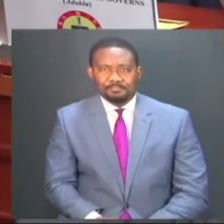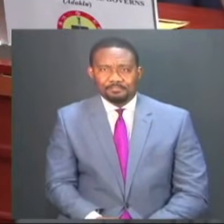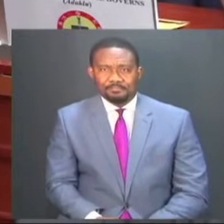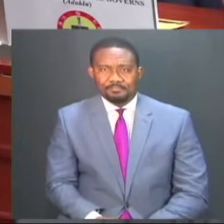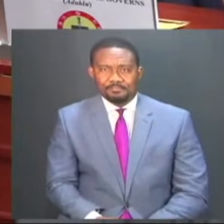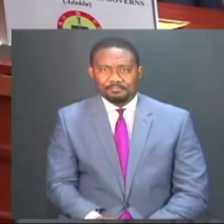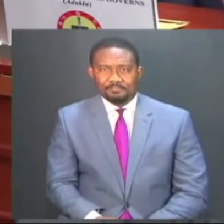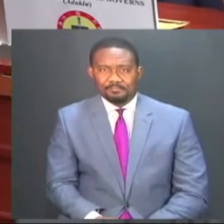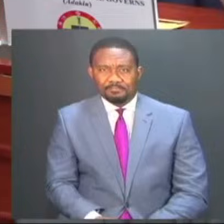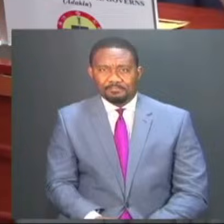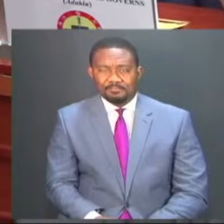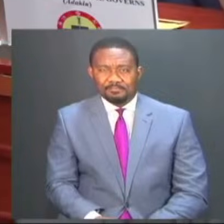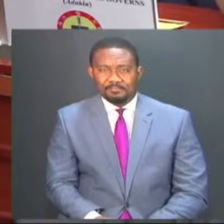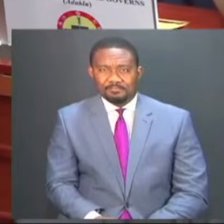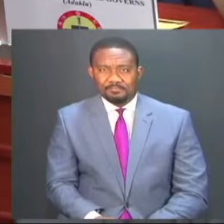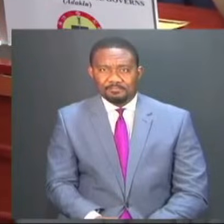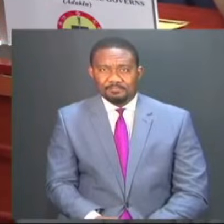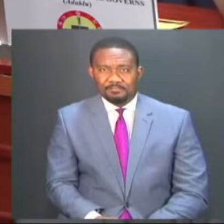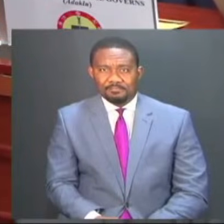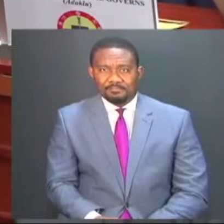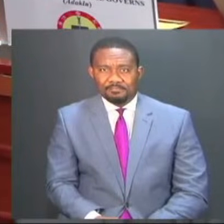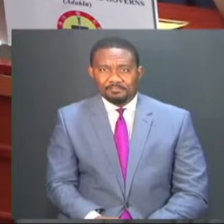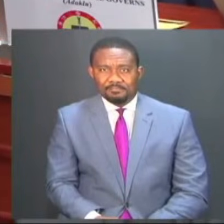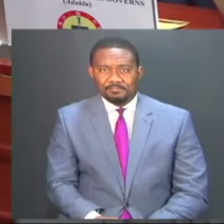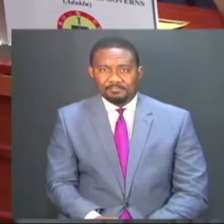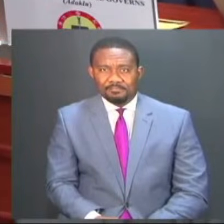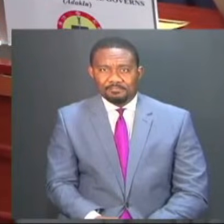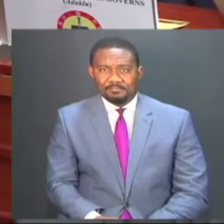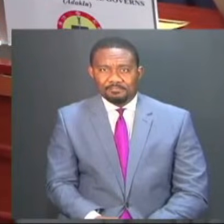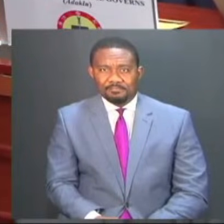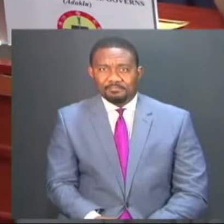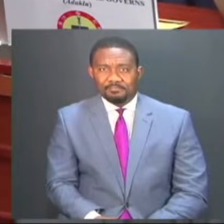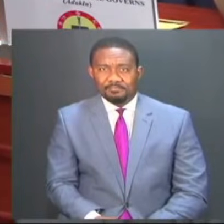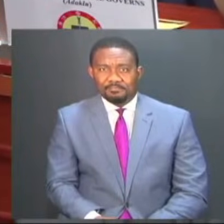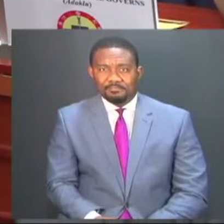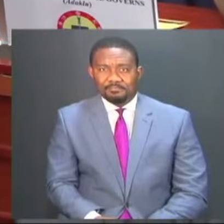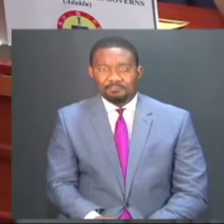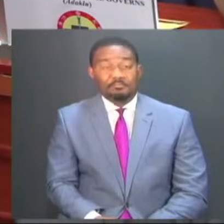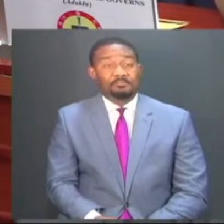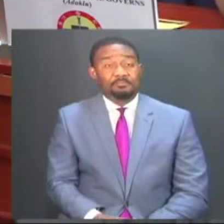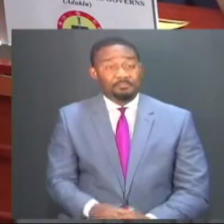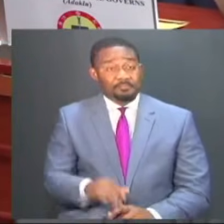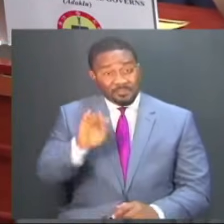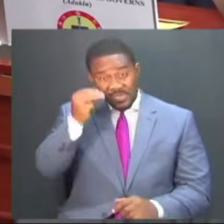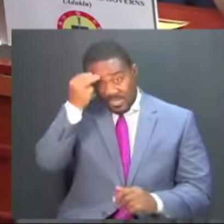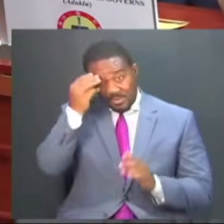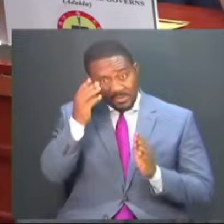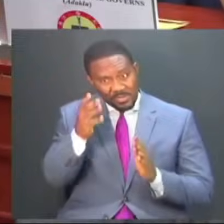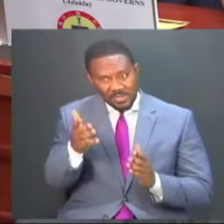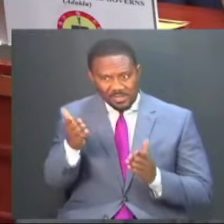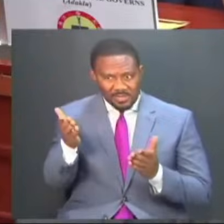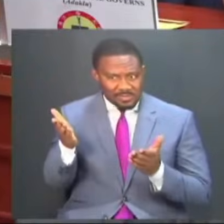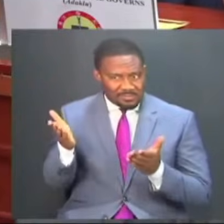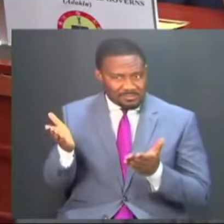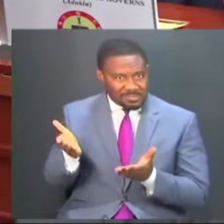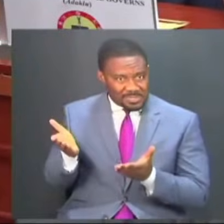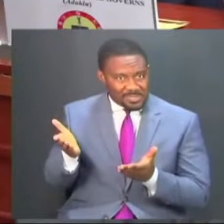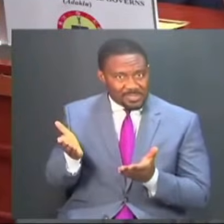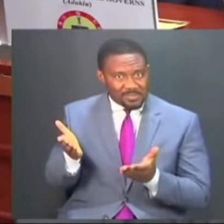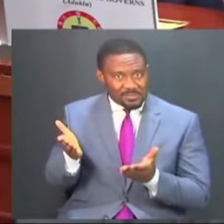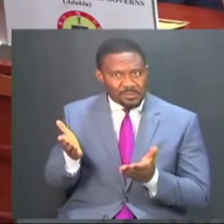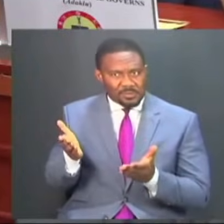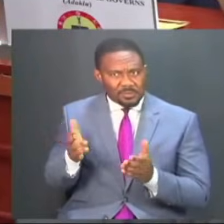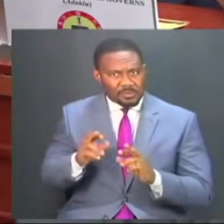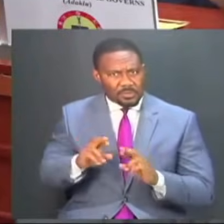of our order paper, the Minister for Transport is here and ready to